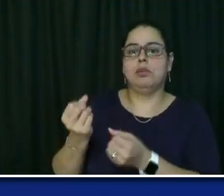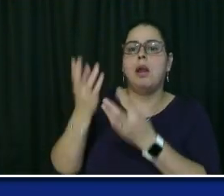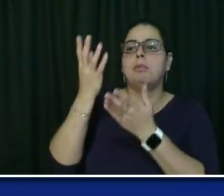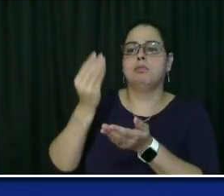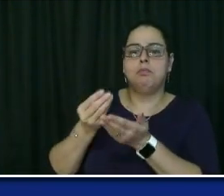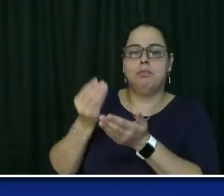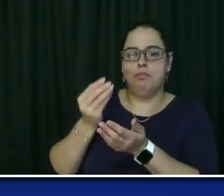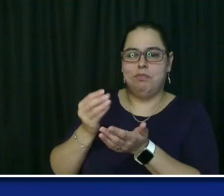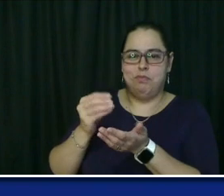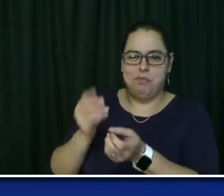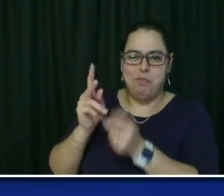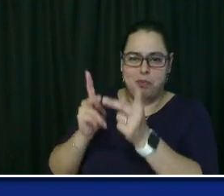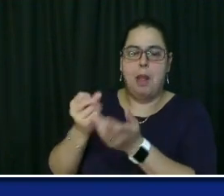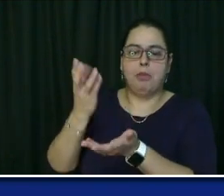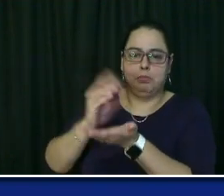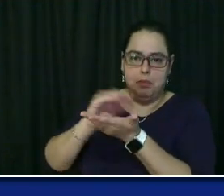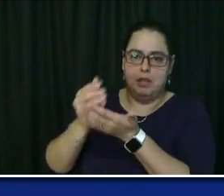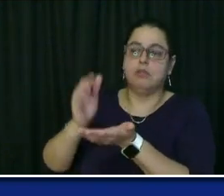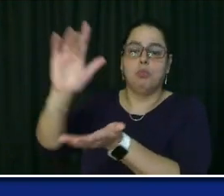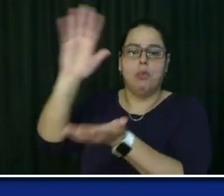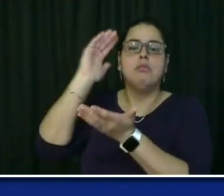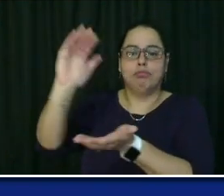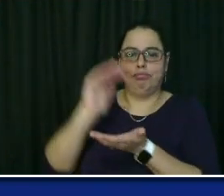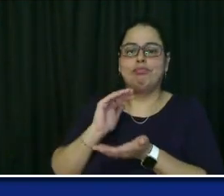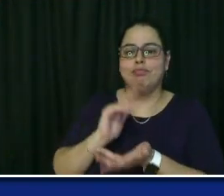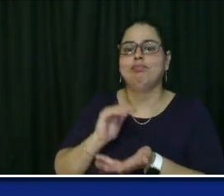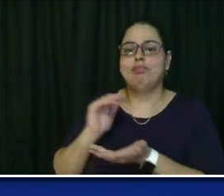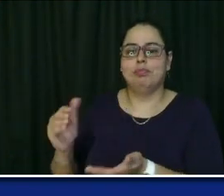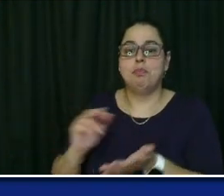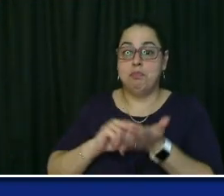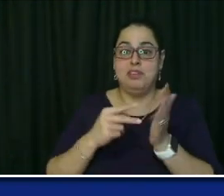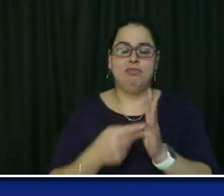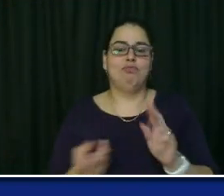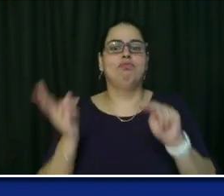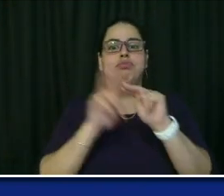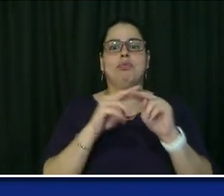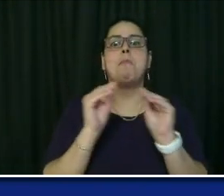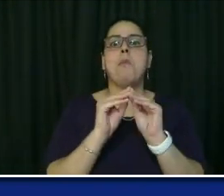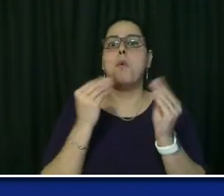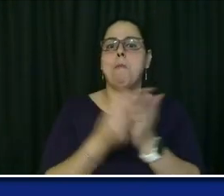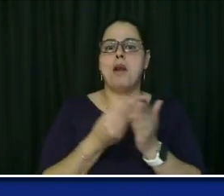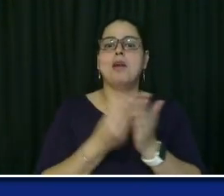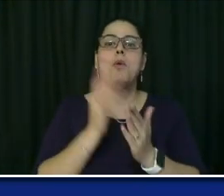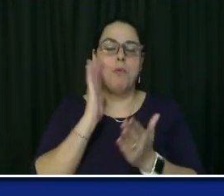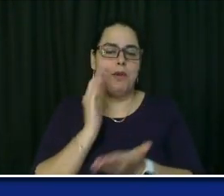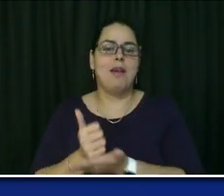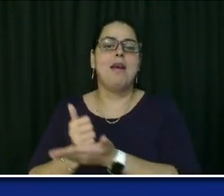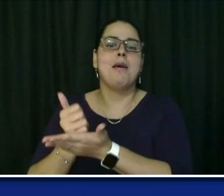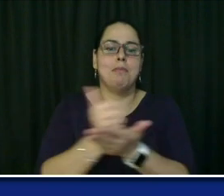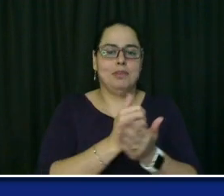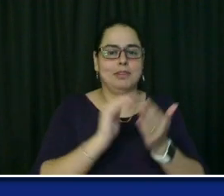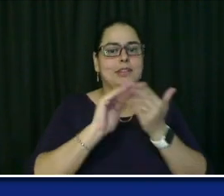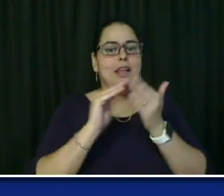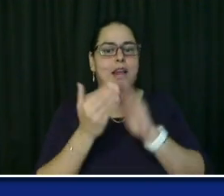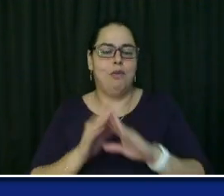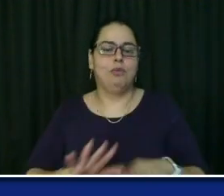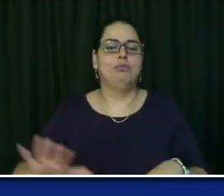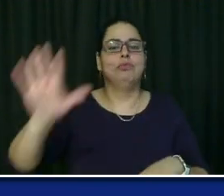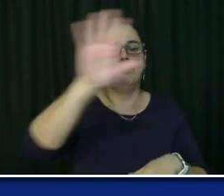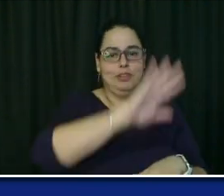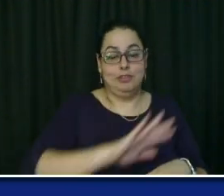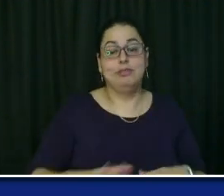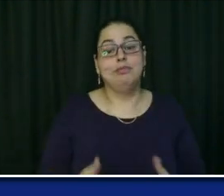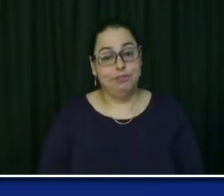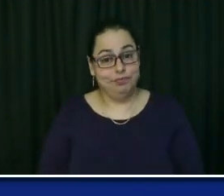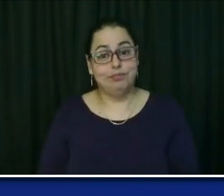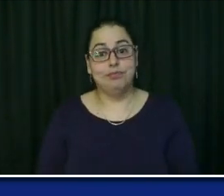that means more money for Elmsford, and that means Elmsford can use it productively in its community, and that would apply to any of the communities of Westchester County. So